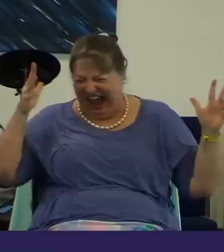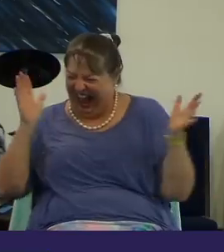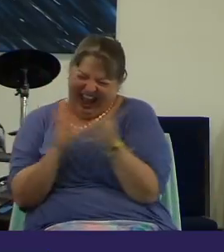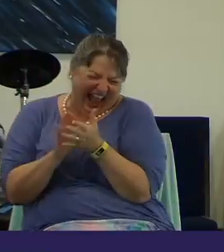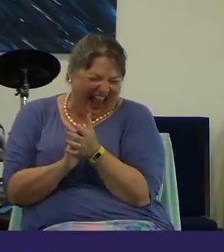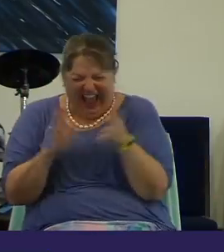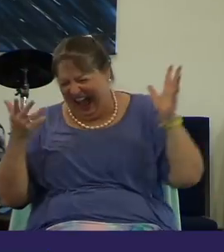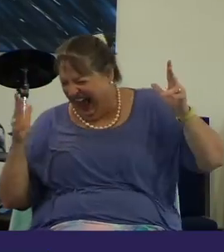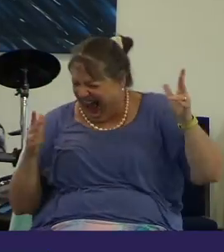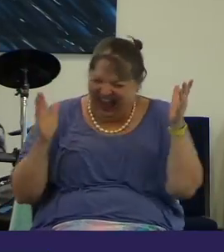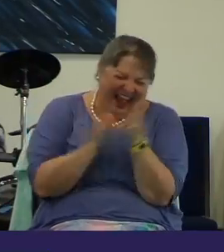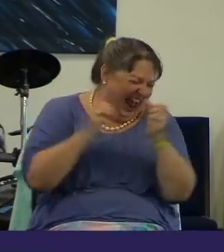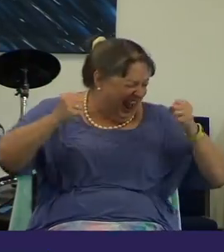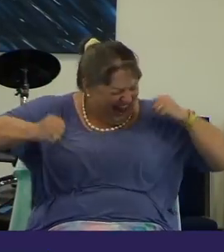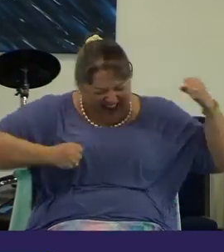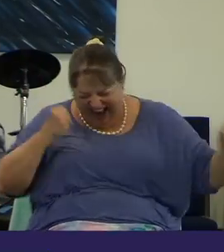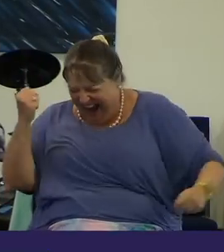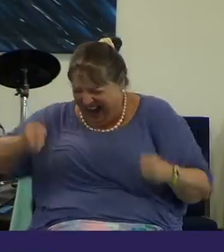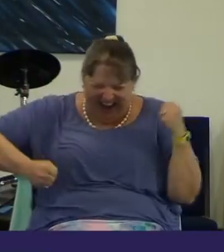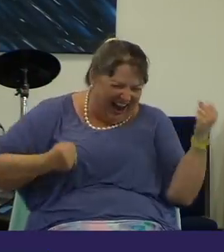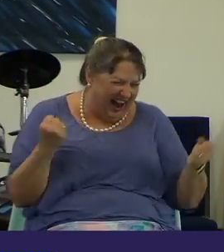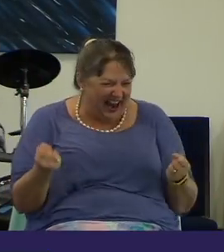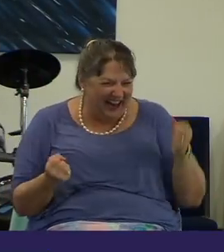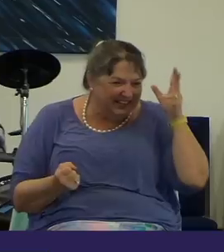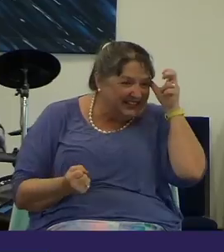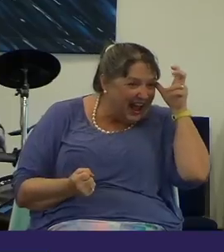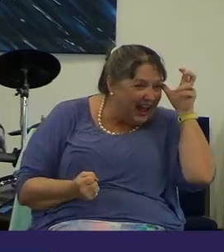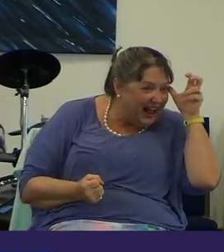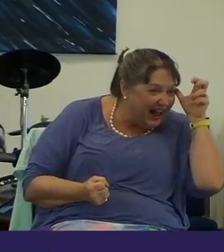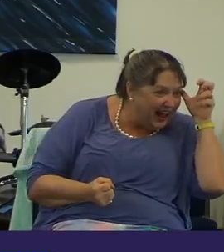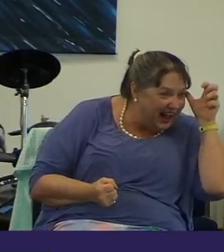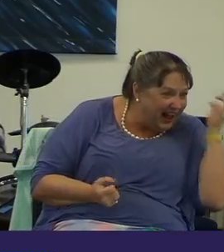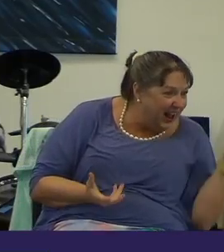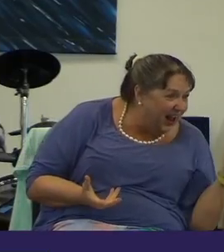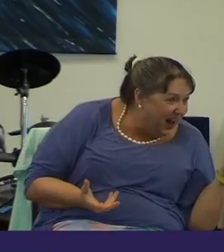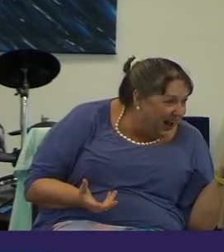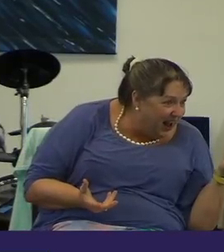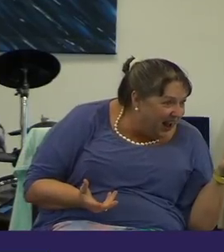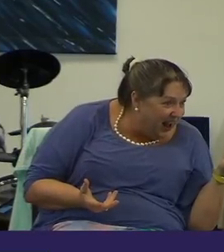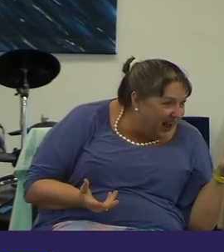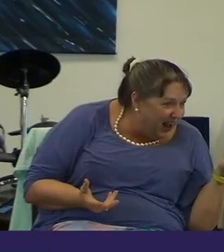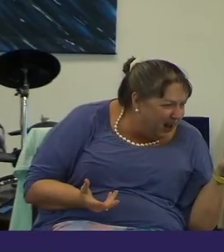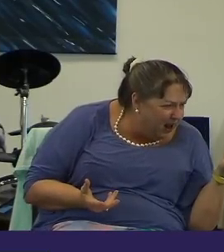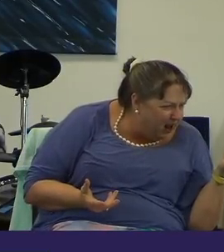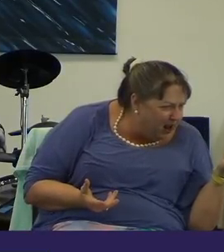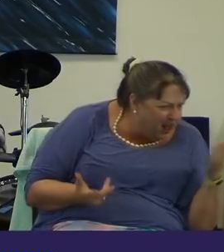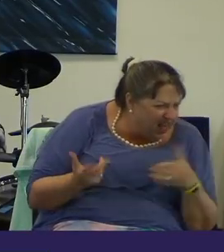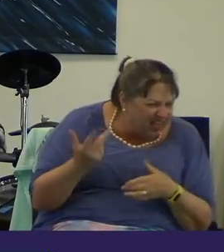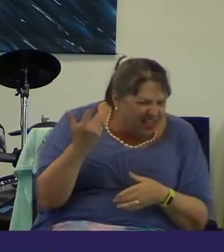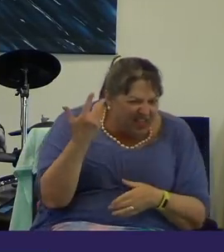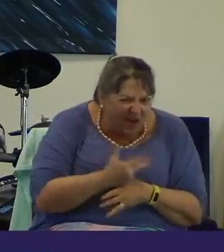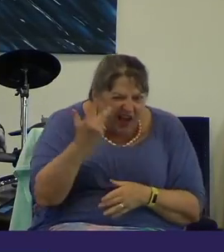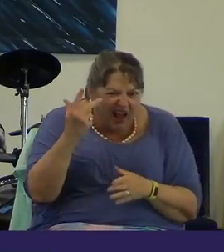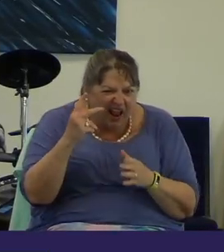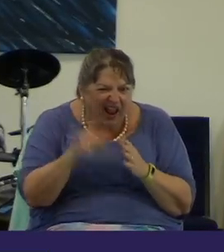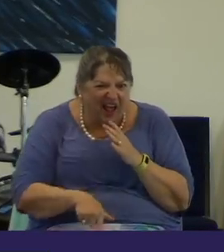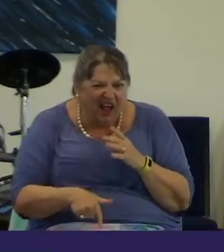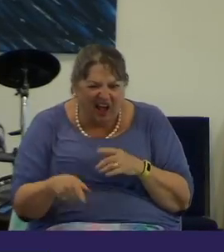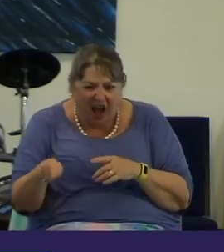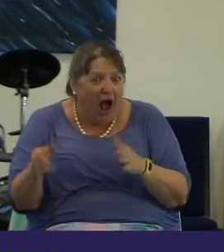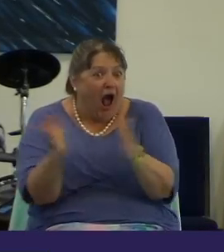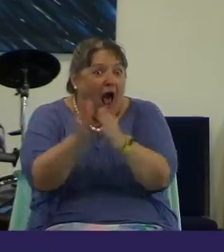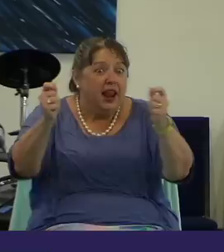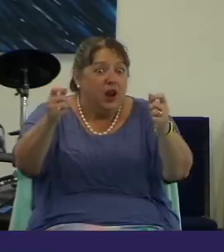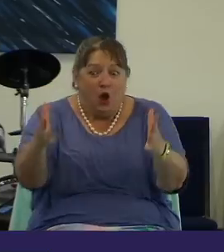it's happened. I hold the keys of death in my hands. And little did he know that 3 days later,